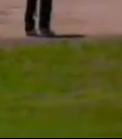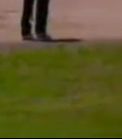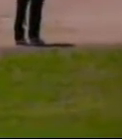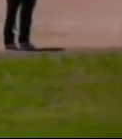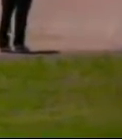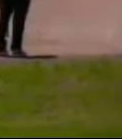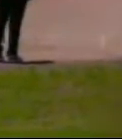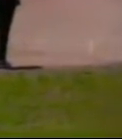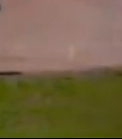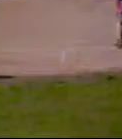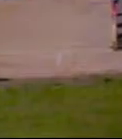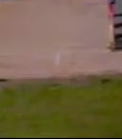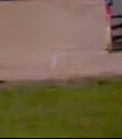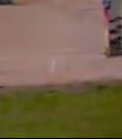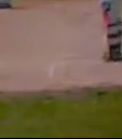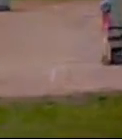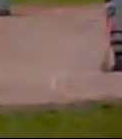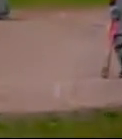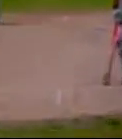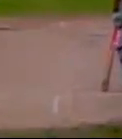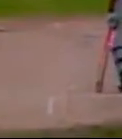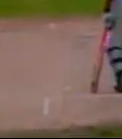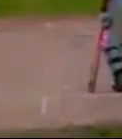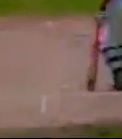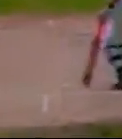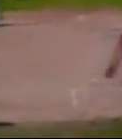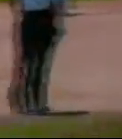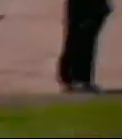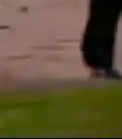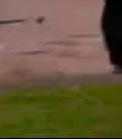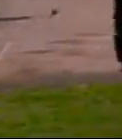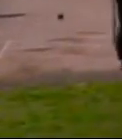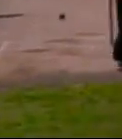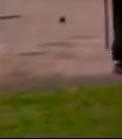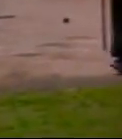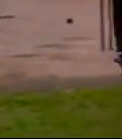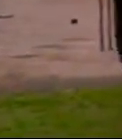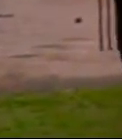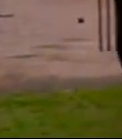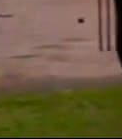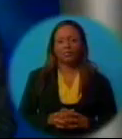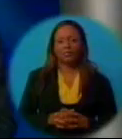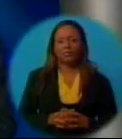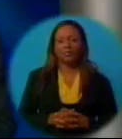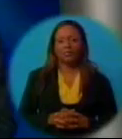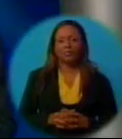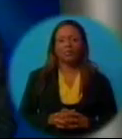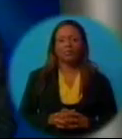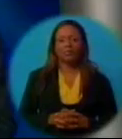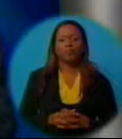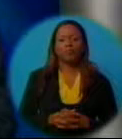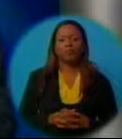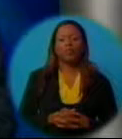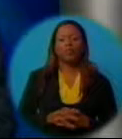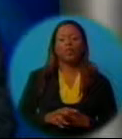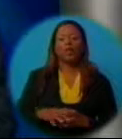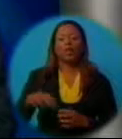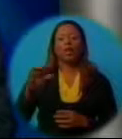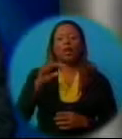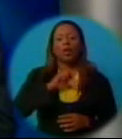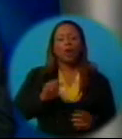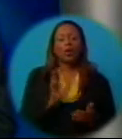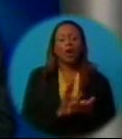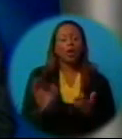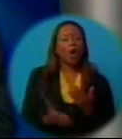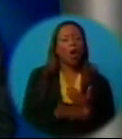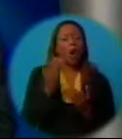the hosts on 76 for 8. Ray Williams almost brought it home for QC, taking 6 for 15, but Linico